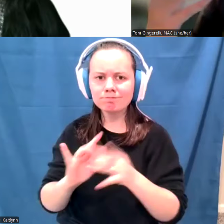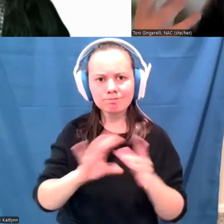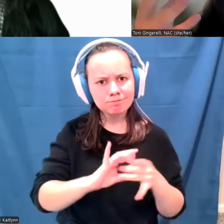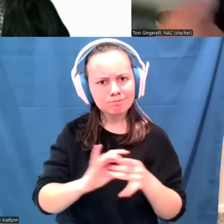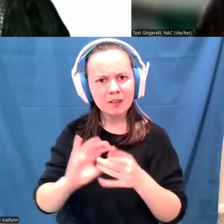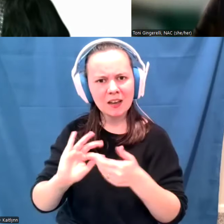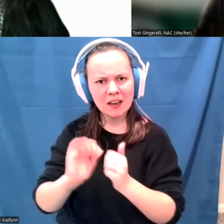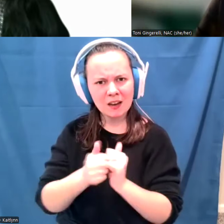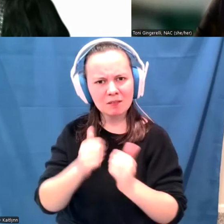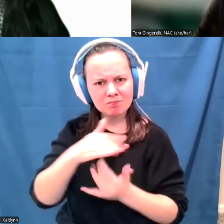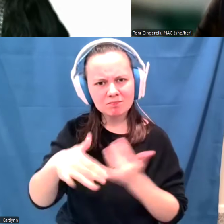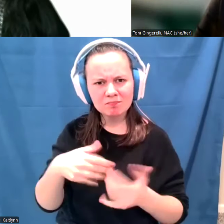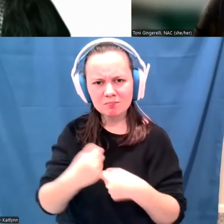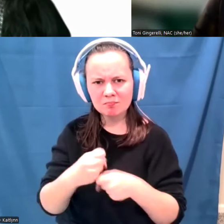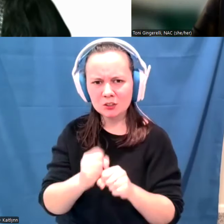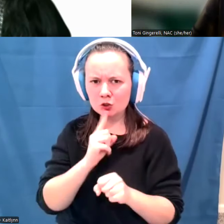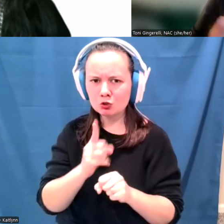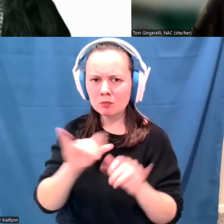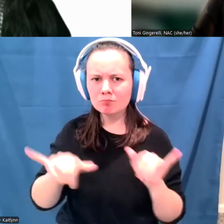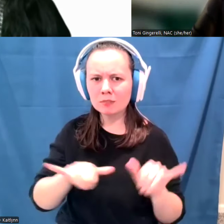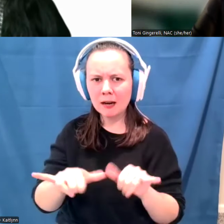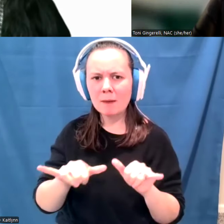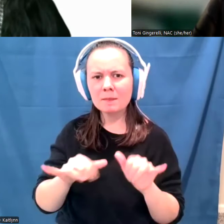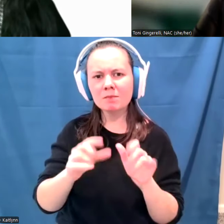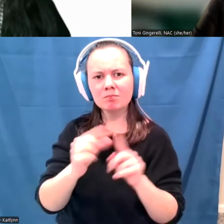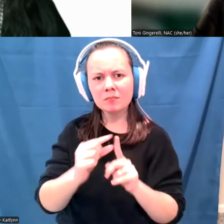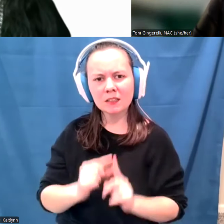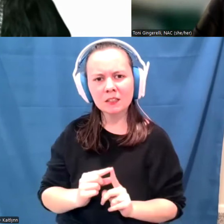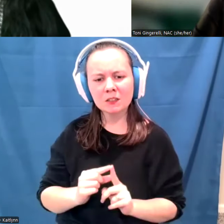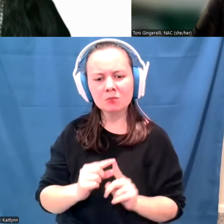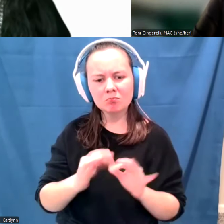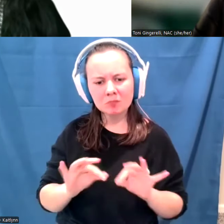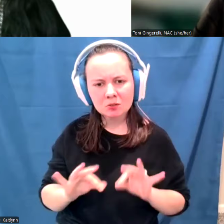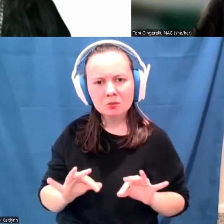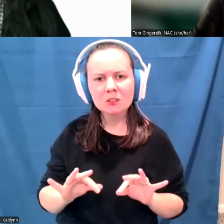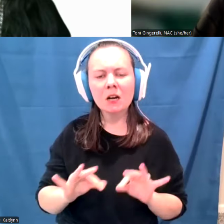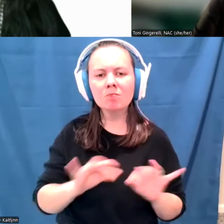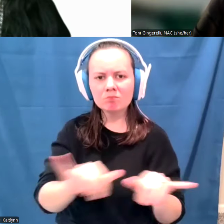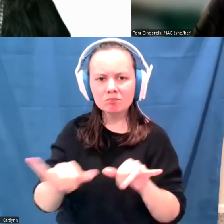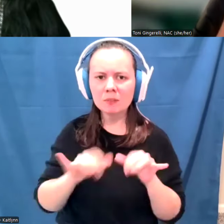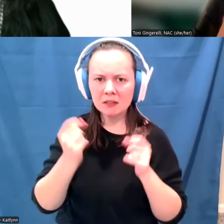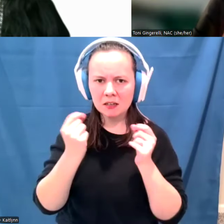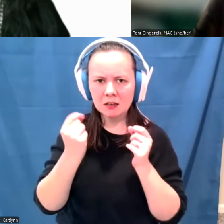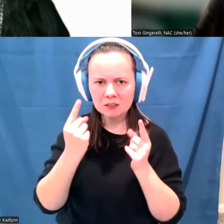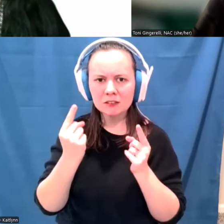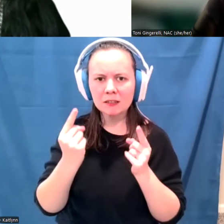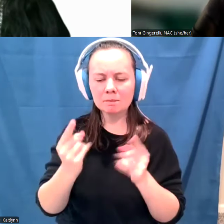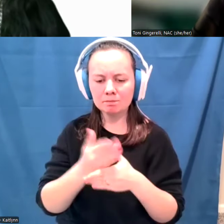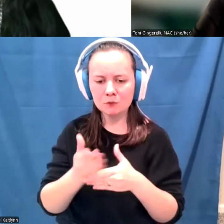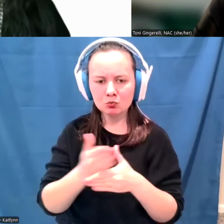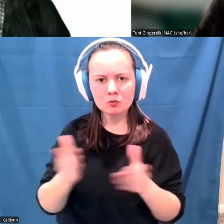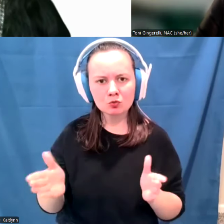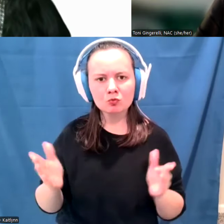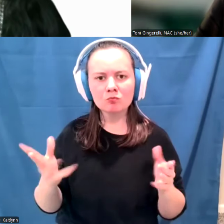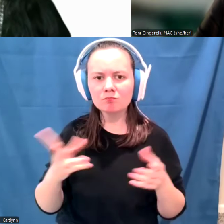there's common language and common understanding across the two groups for better care outcomes. So I don't want to speak on behalf of that, but